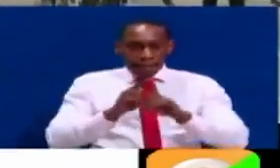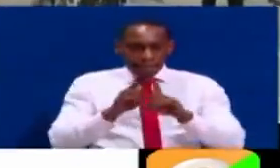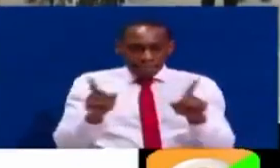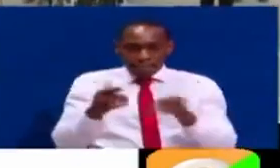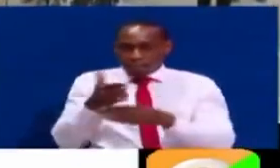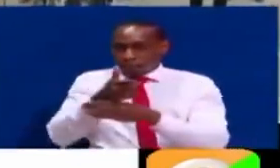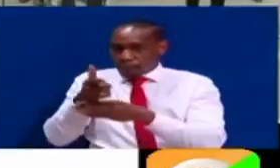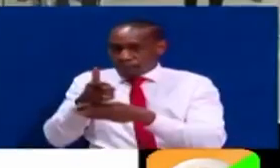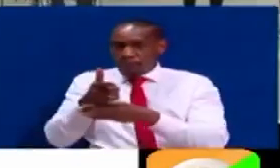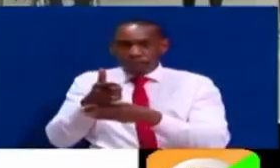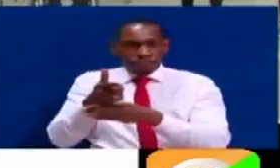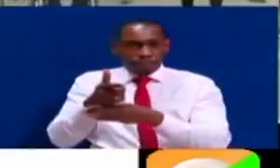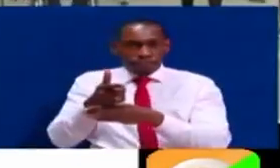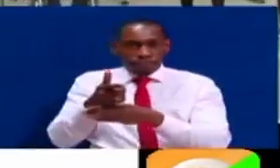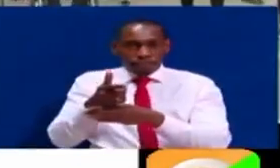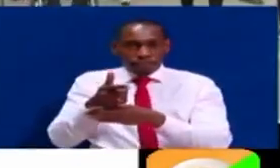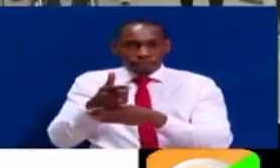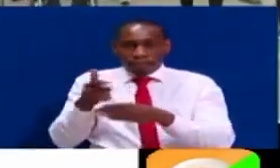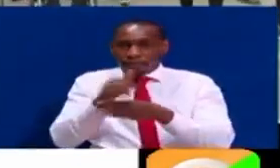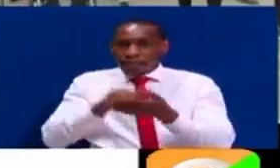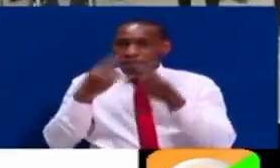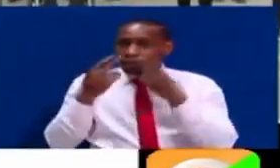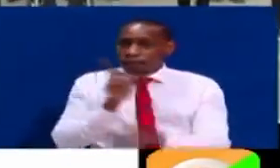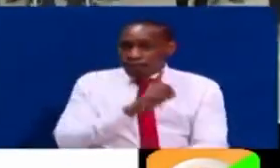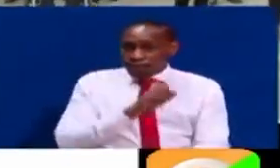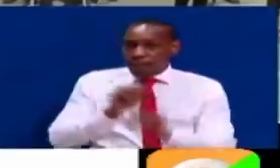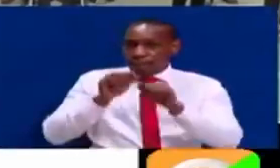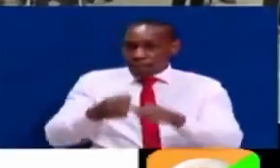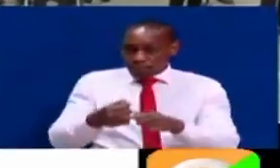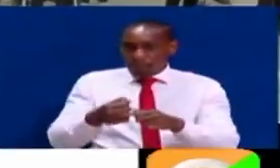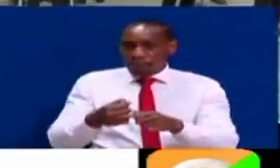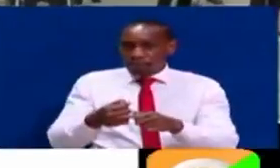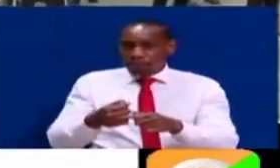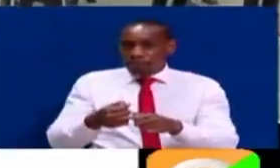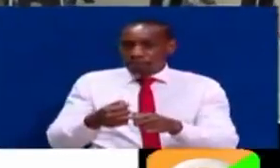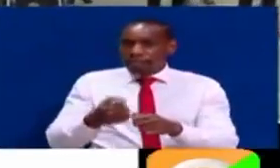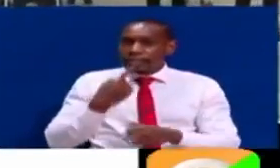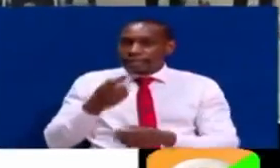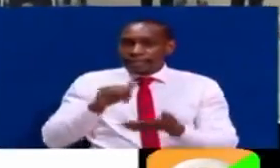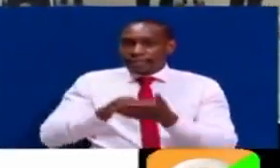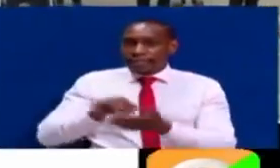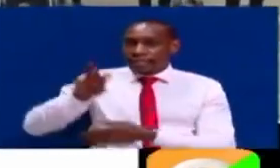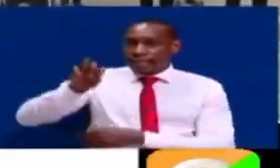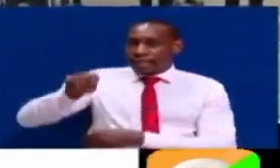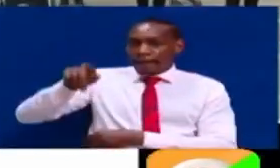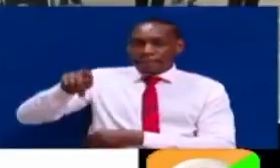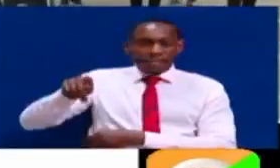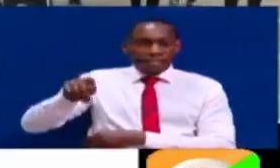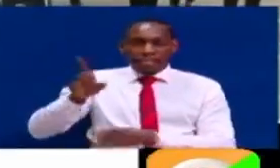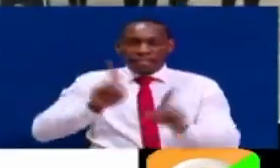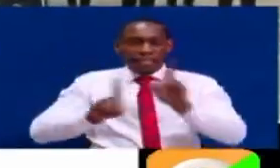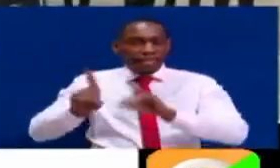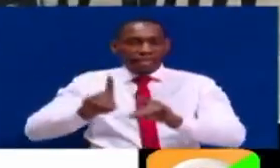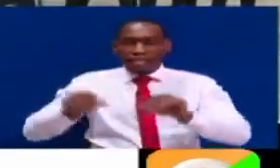clip, from the raw clip that I saw, I can tell you some of our lawmakers have four sense of